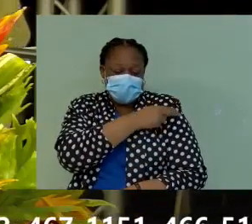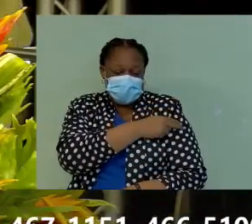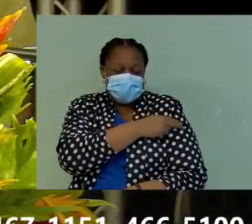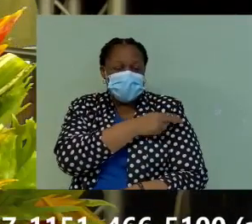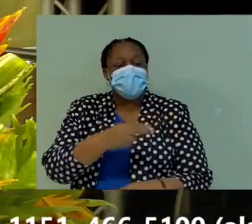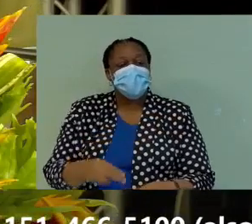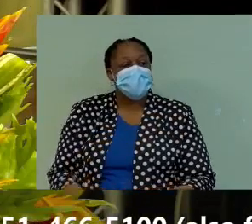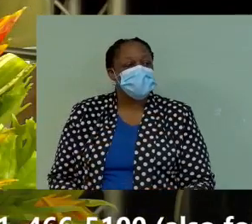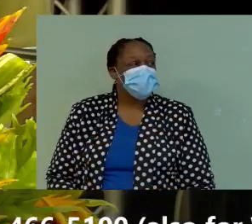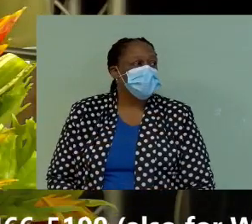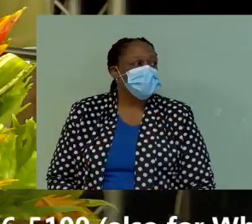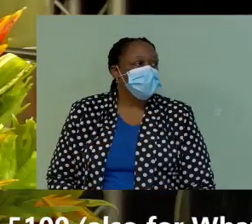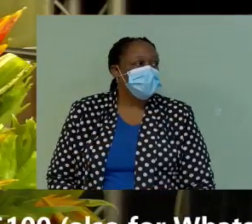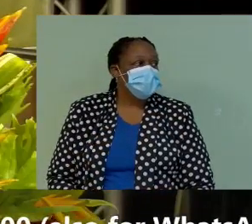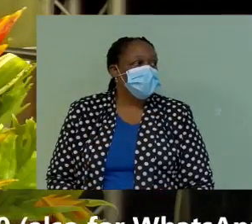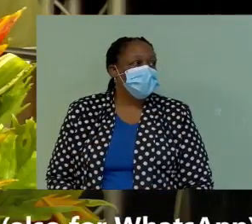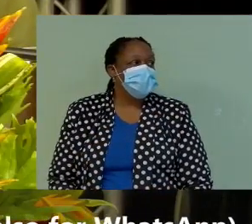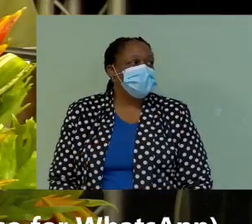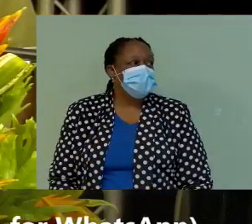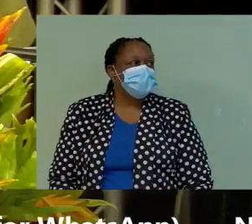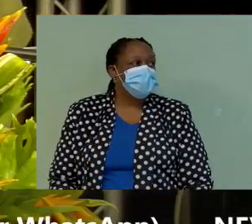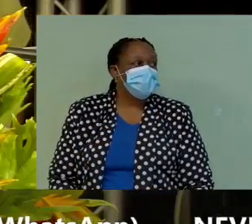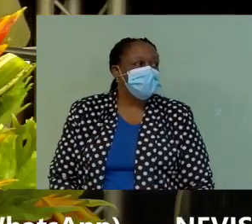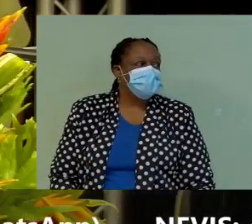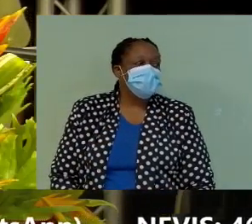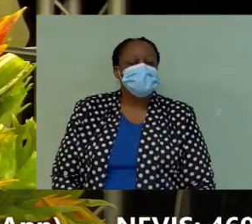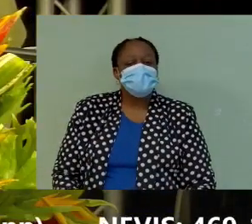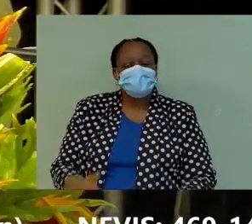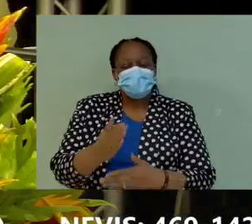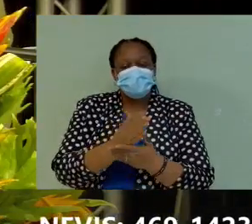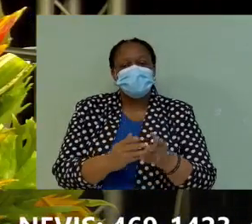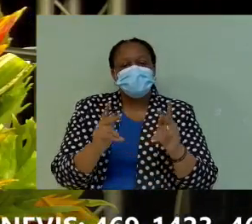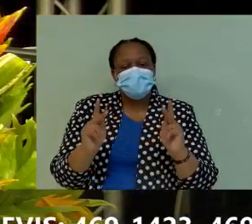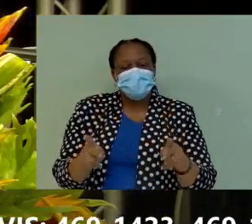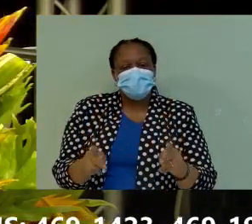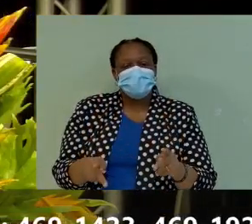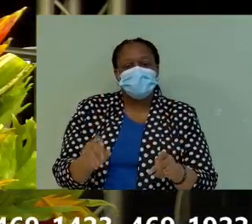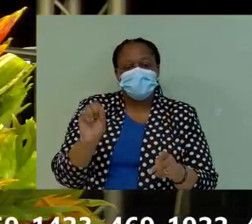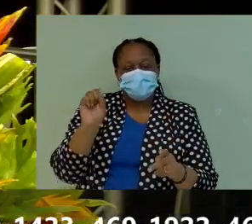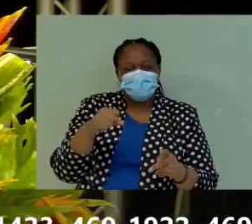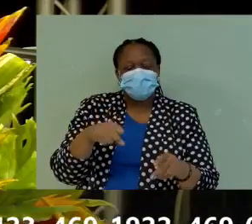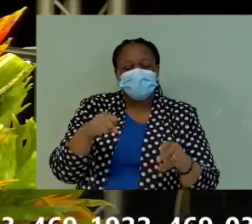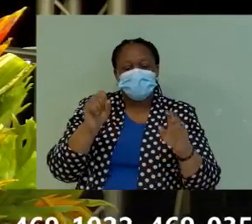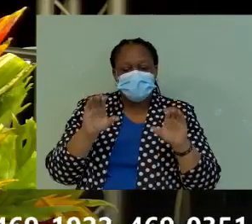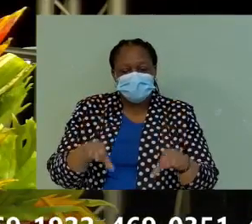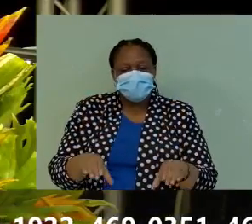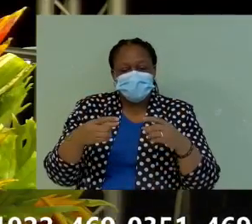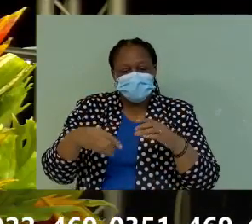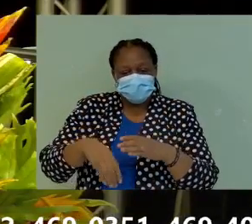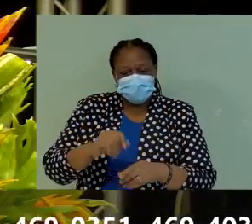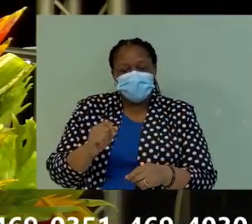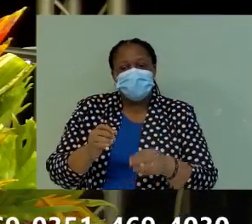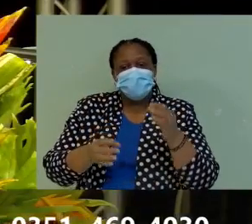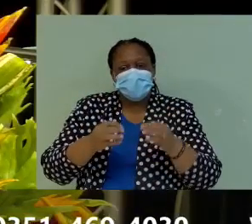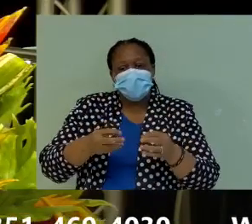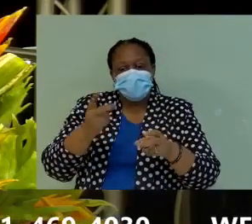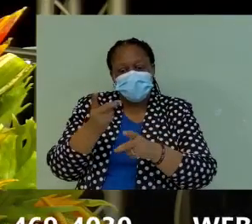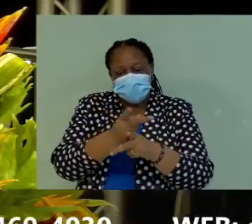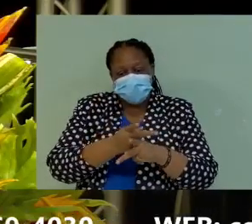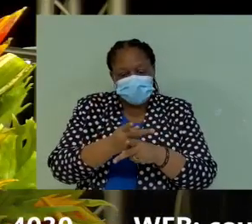Commissioner has provided exemptions for persons who are caregivers if you have